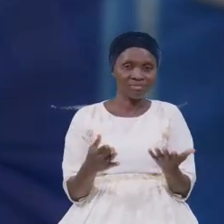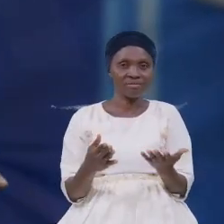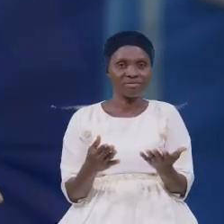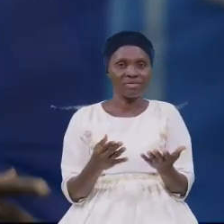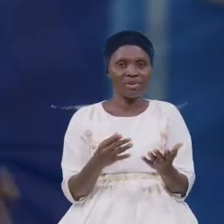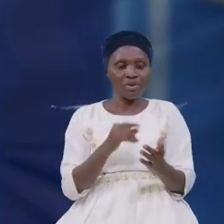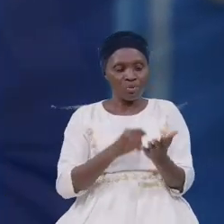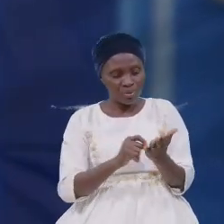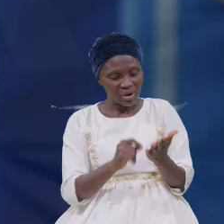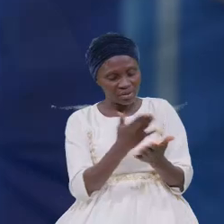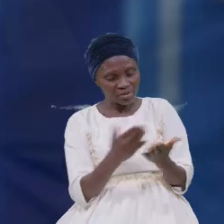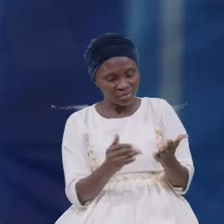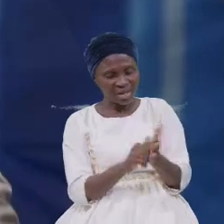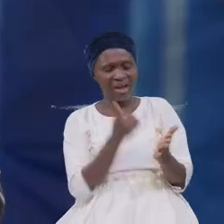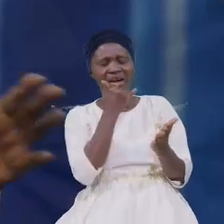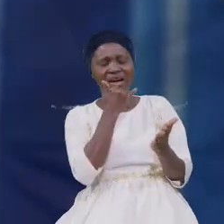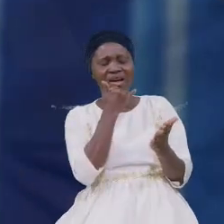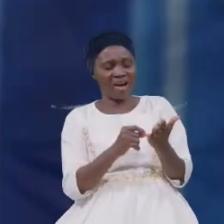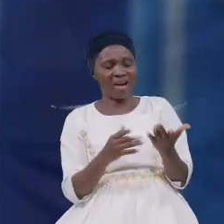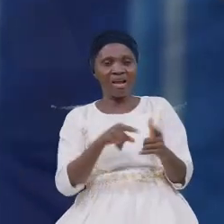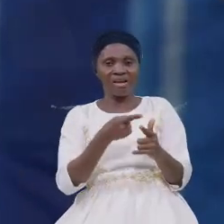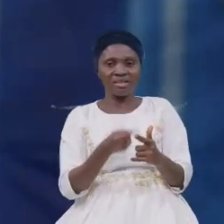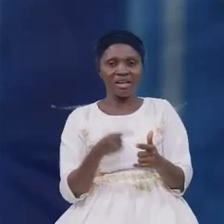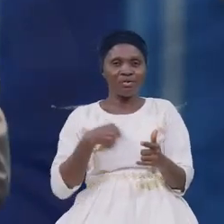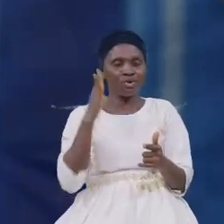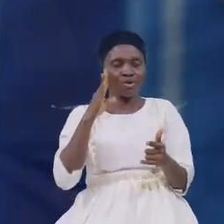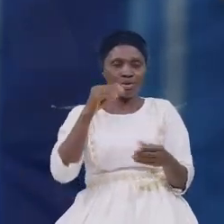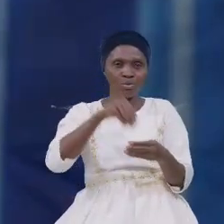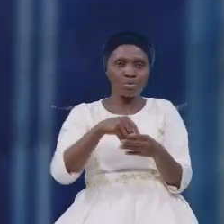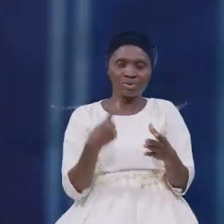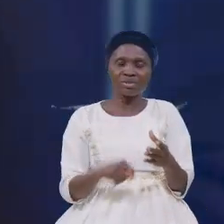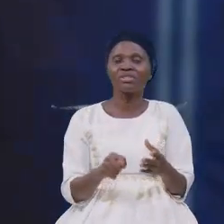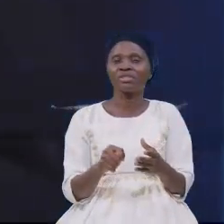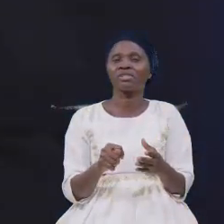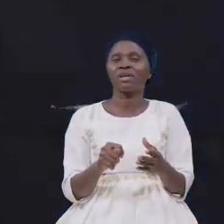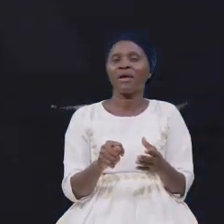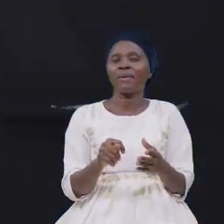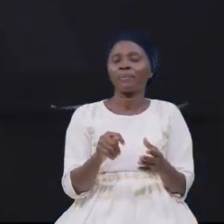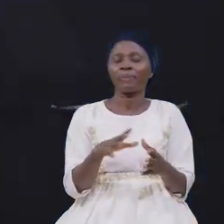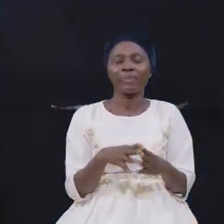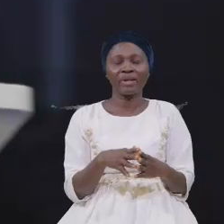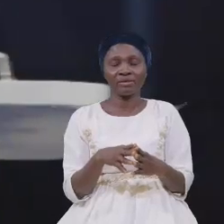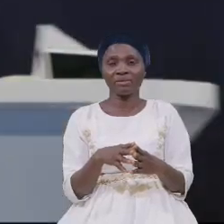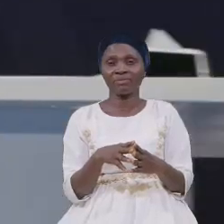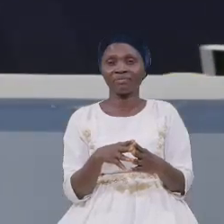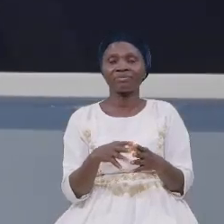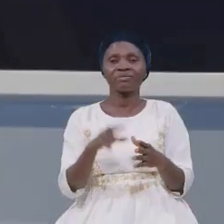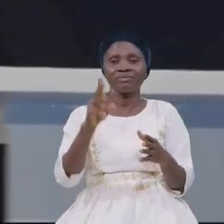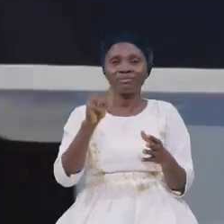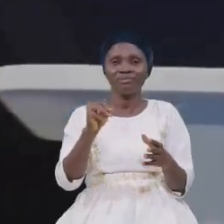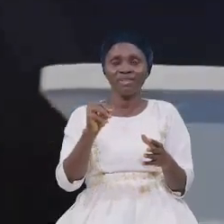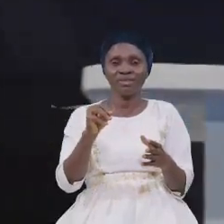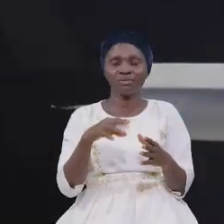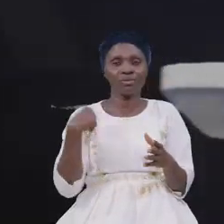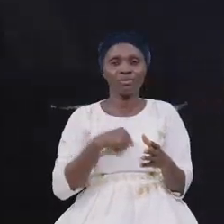right, then we put the milking there, and it's gone. And now we're not just using pencil or pen,